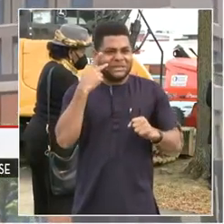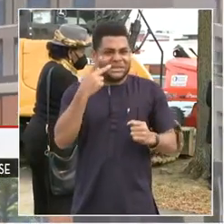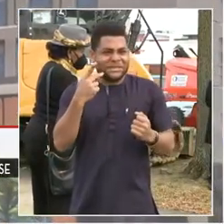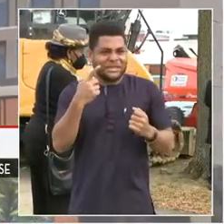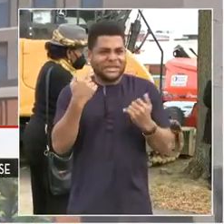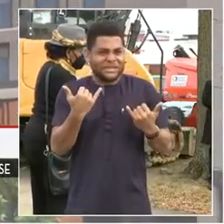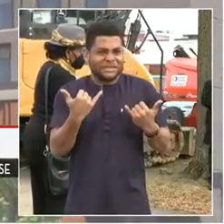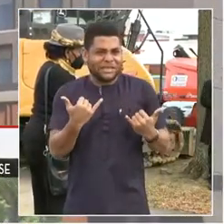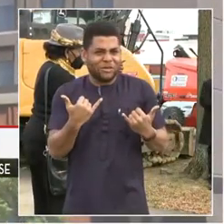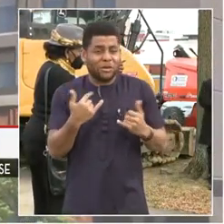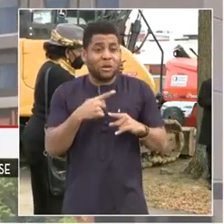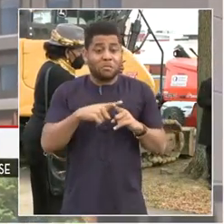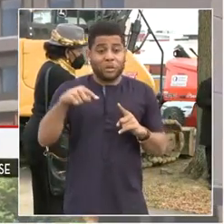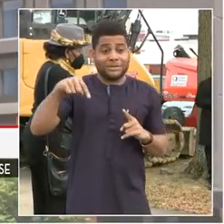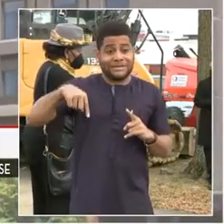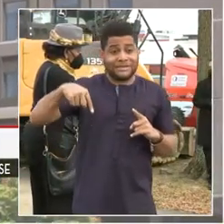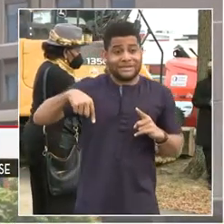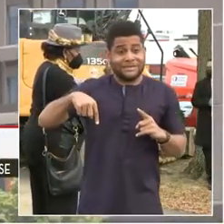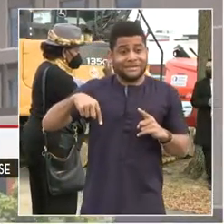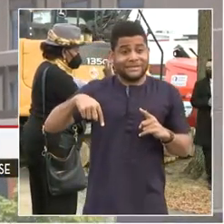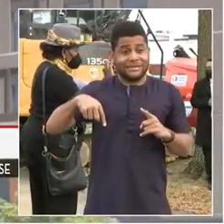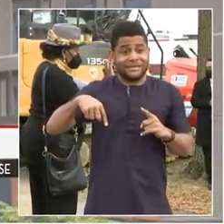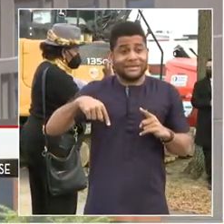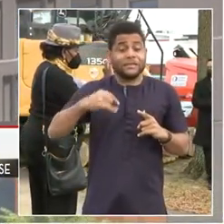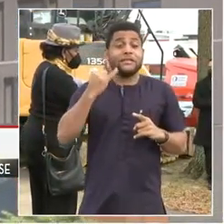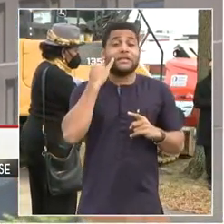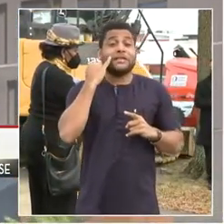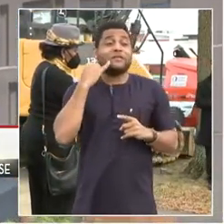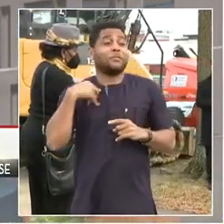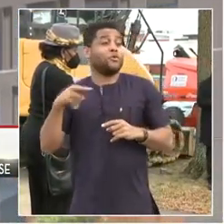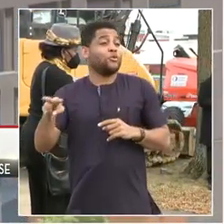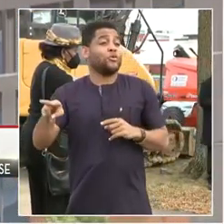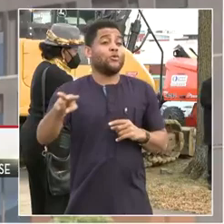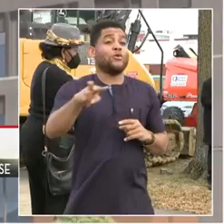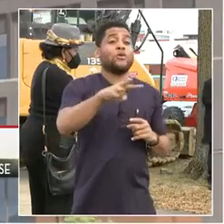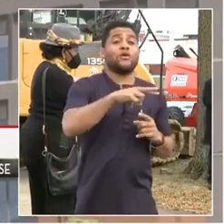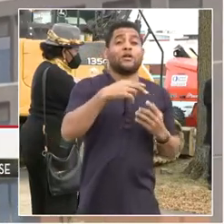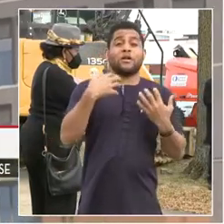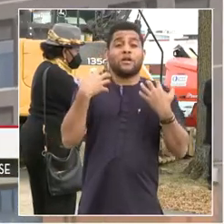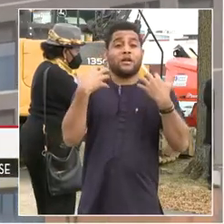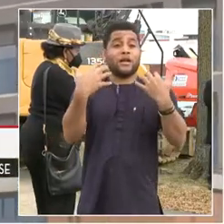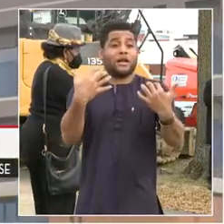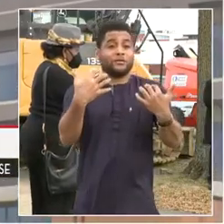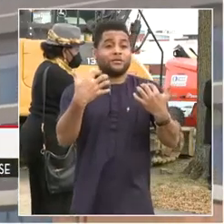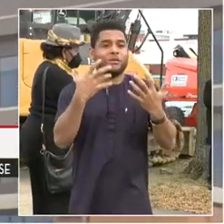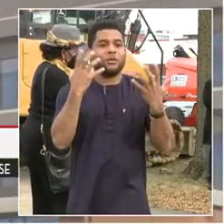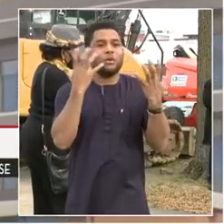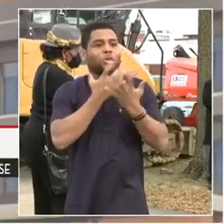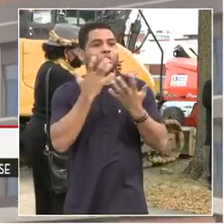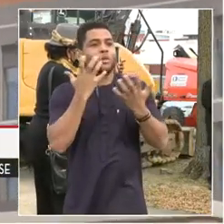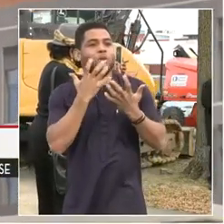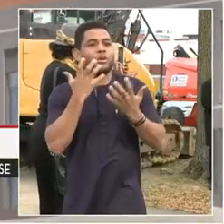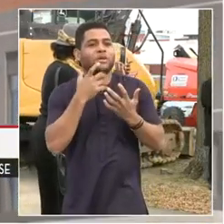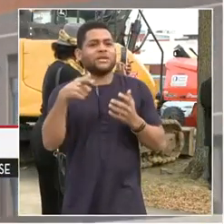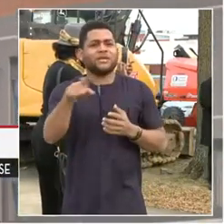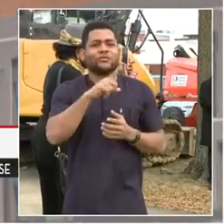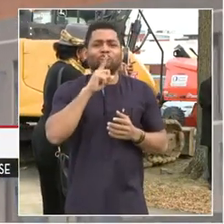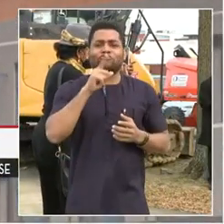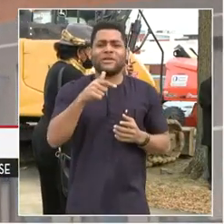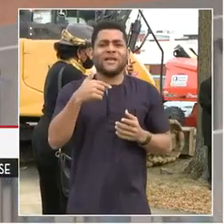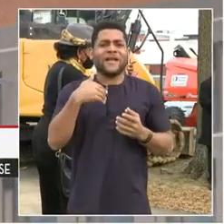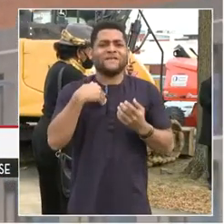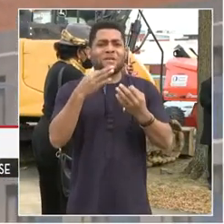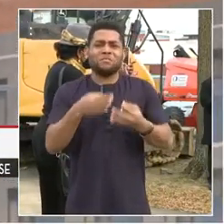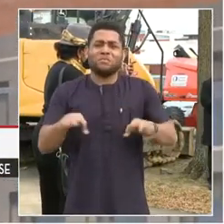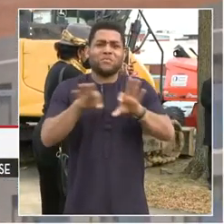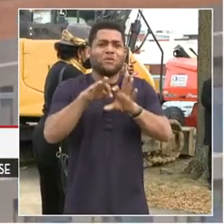most amazing, distinguished crowd I've ever seen. And Madam Mayor, thank you for making this happen. You